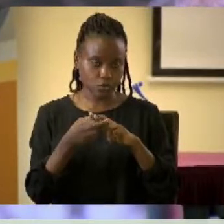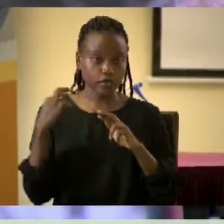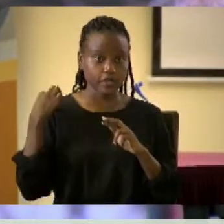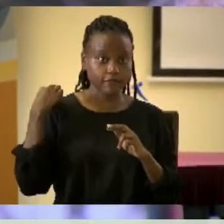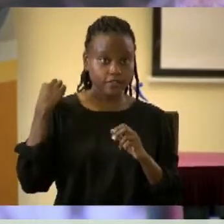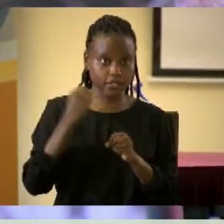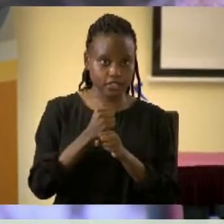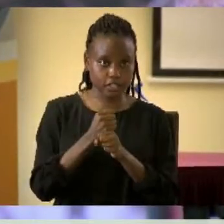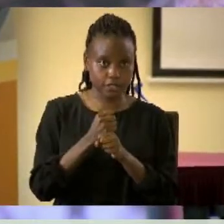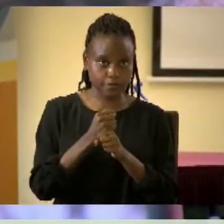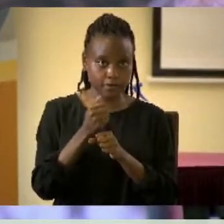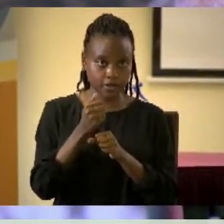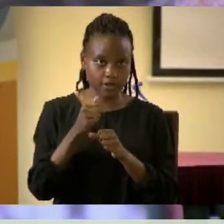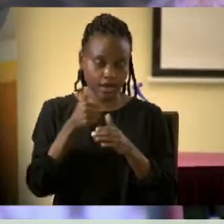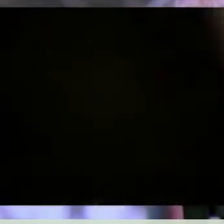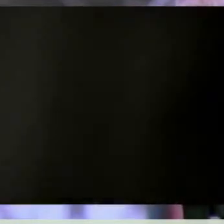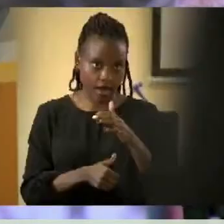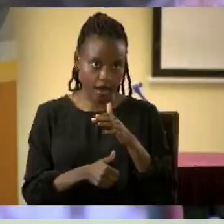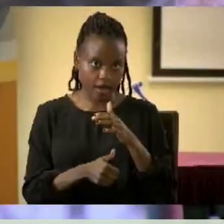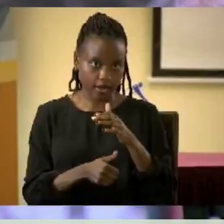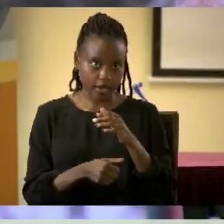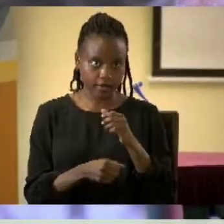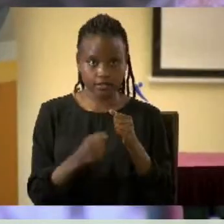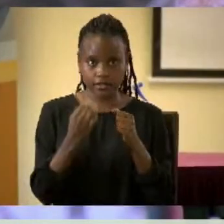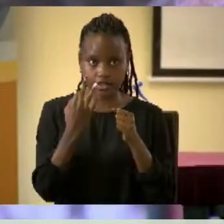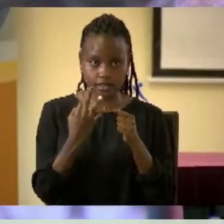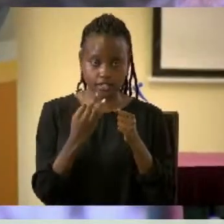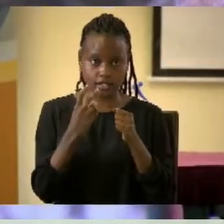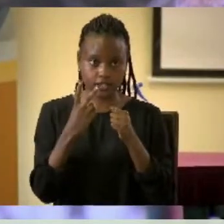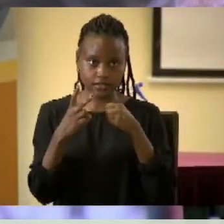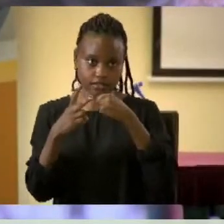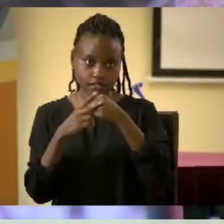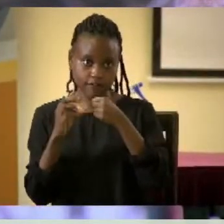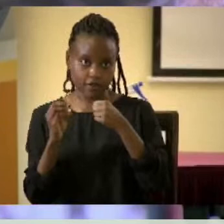services issued under Gazette Notice number 370 of 2016,